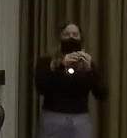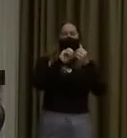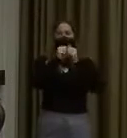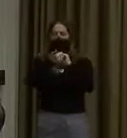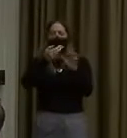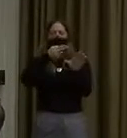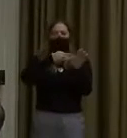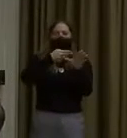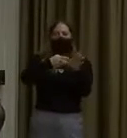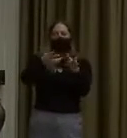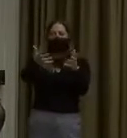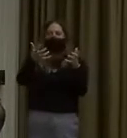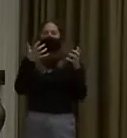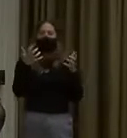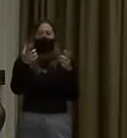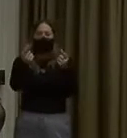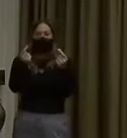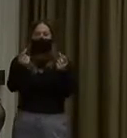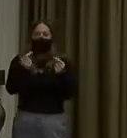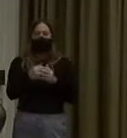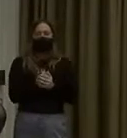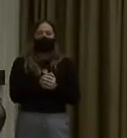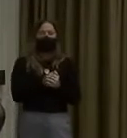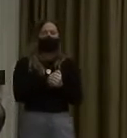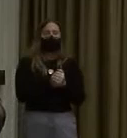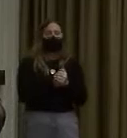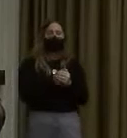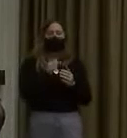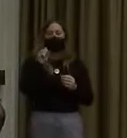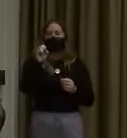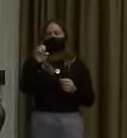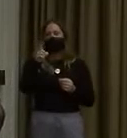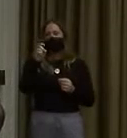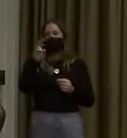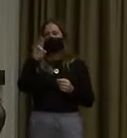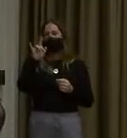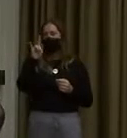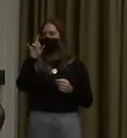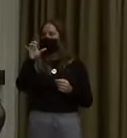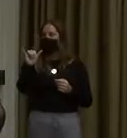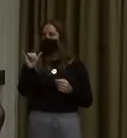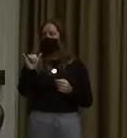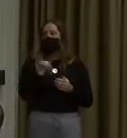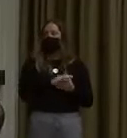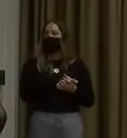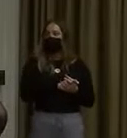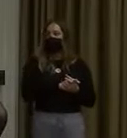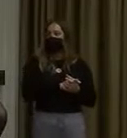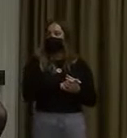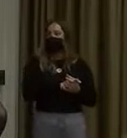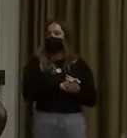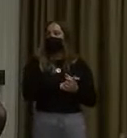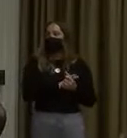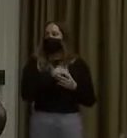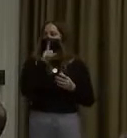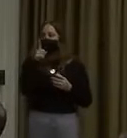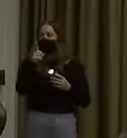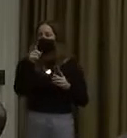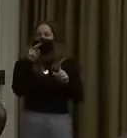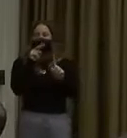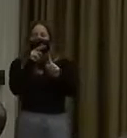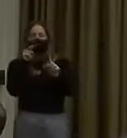the activities. Intersectionality, obviously brought to prominence by Kimberly Crenshaw, but really looking